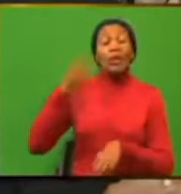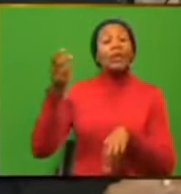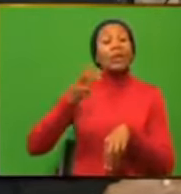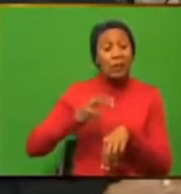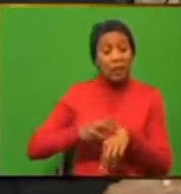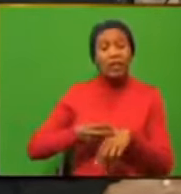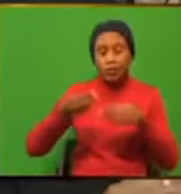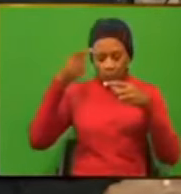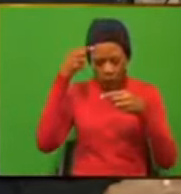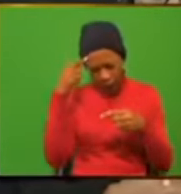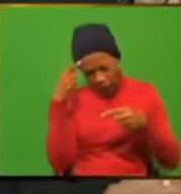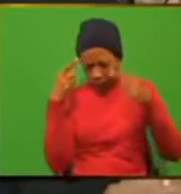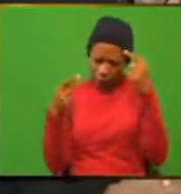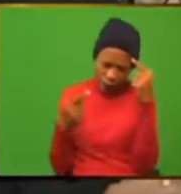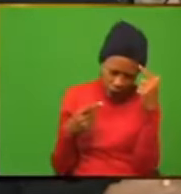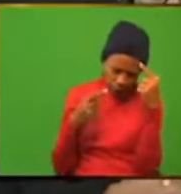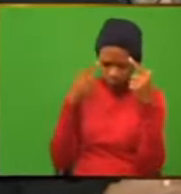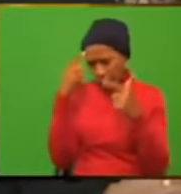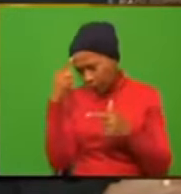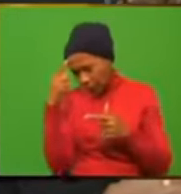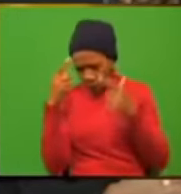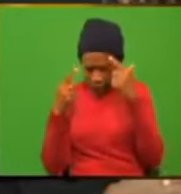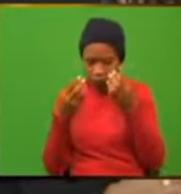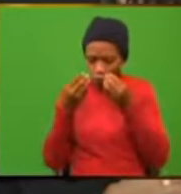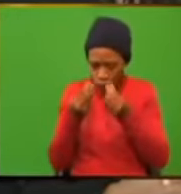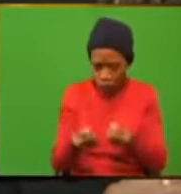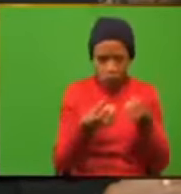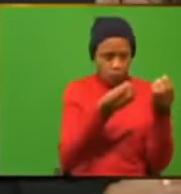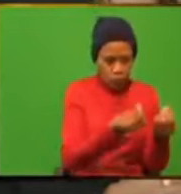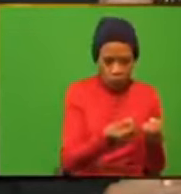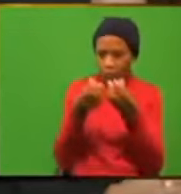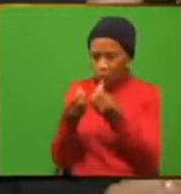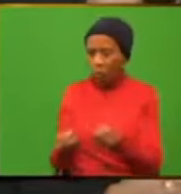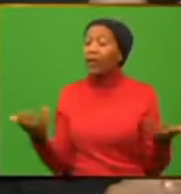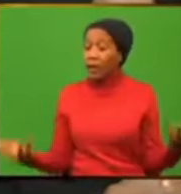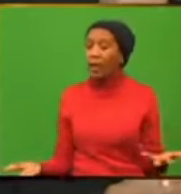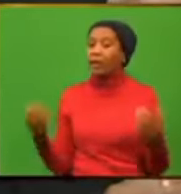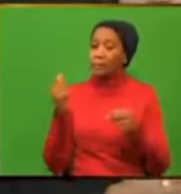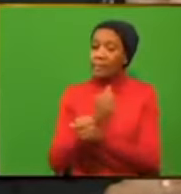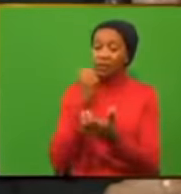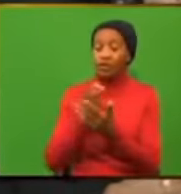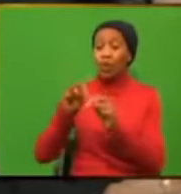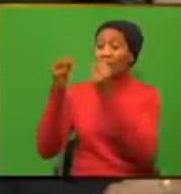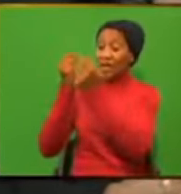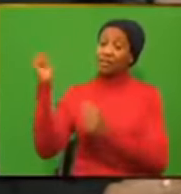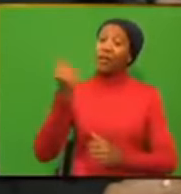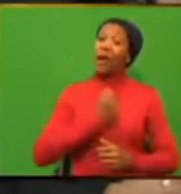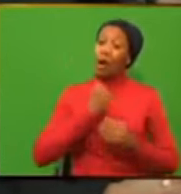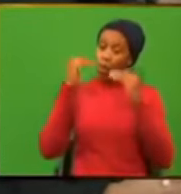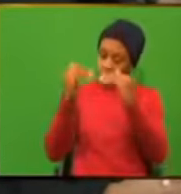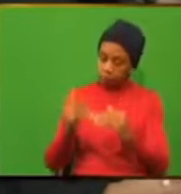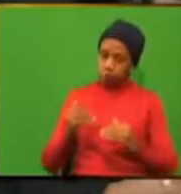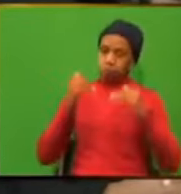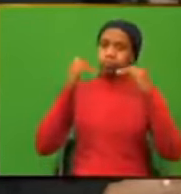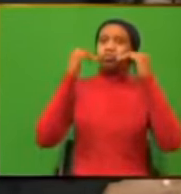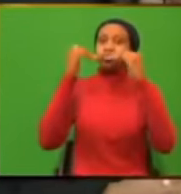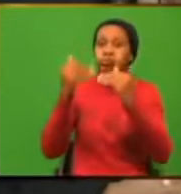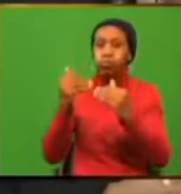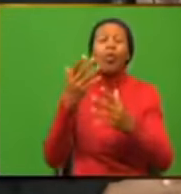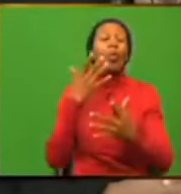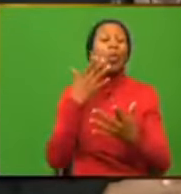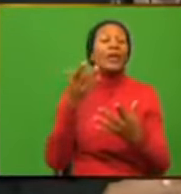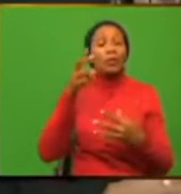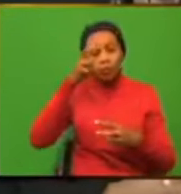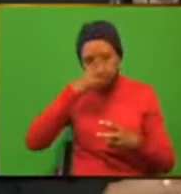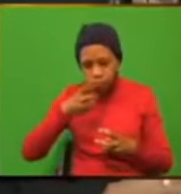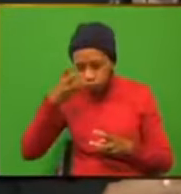put our heads together and seek solutions to take our diverse nation's needs into consideration as we find